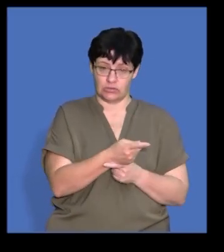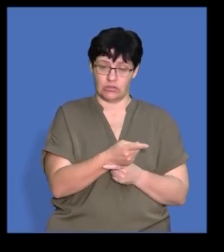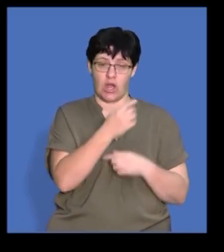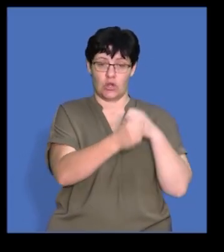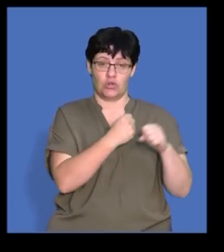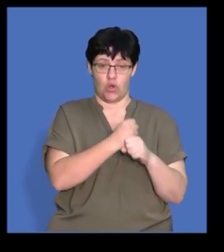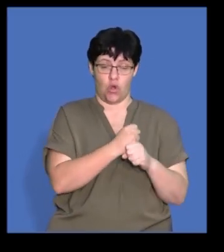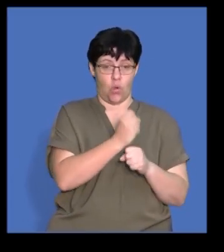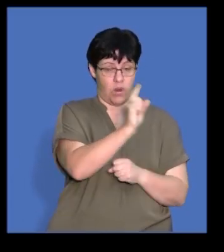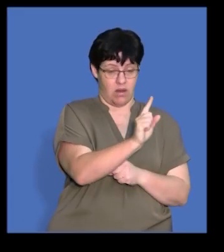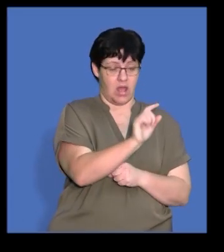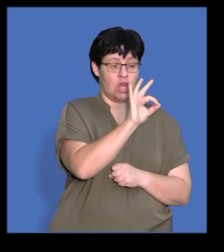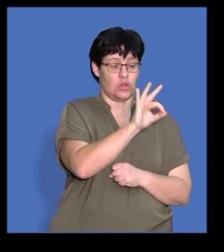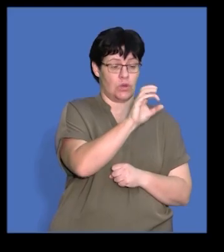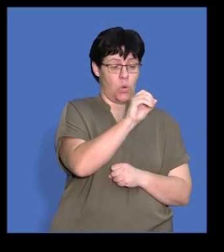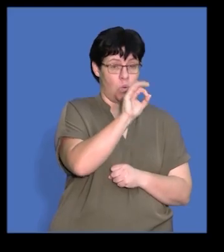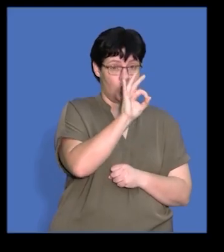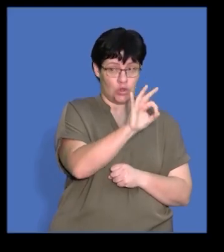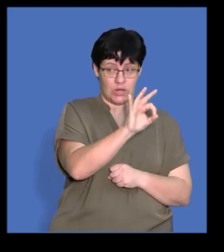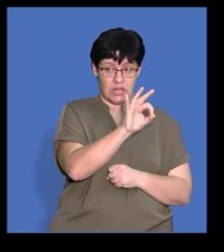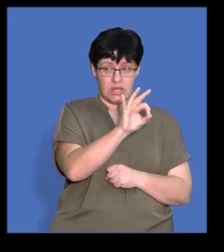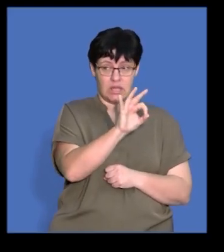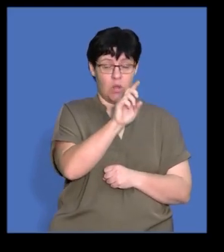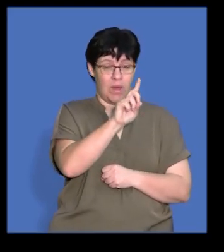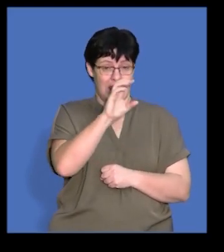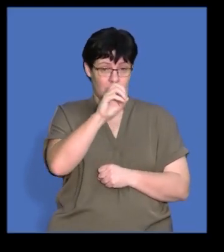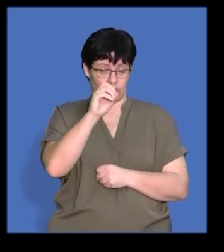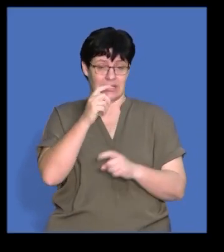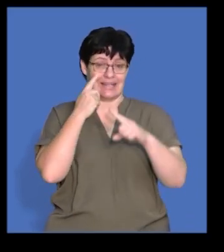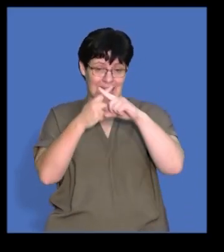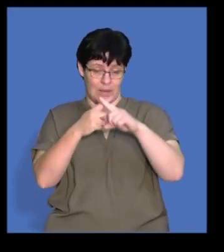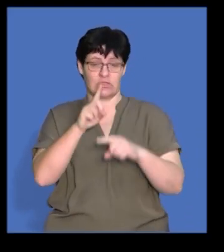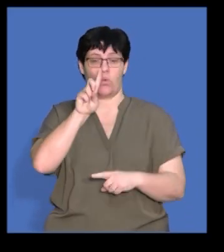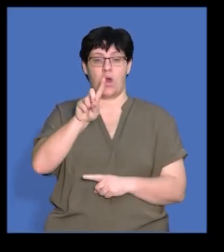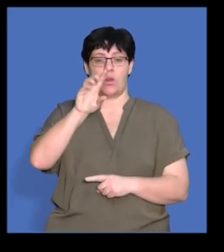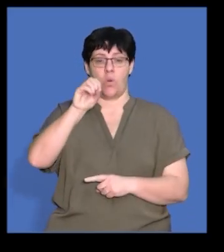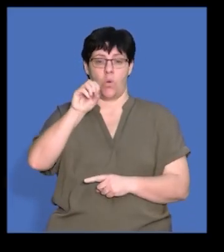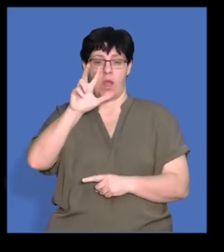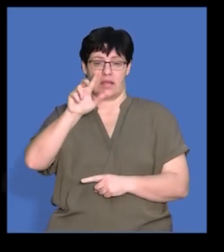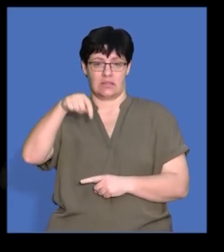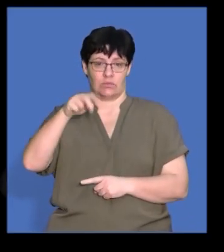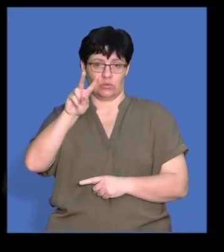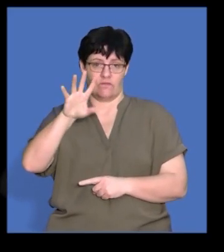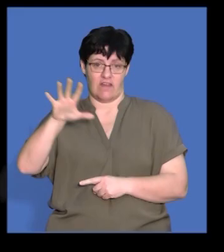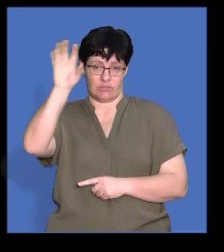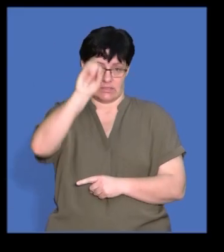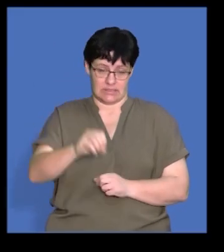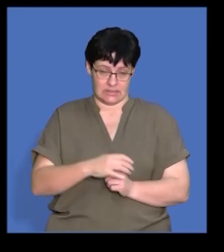1 and I'm increasing that by 8.25%.